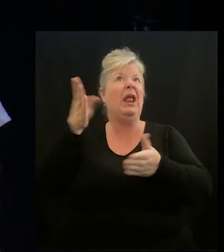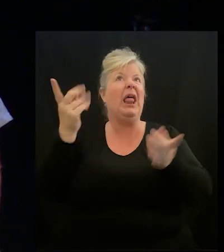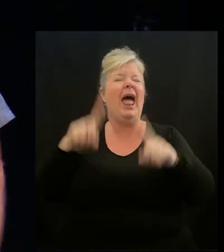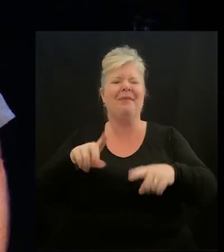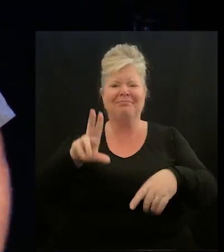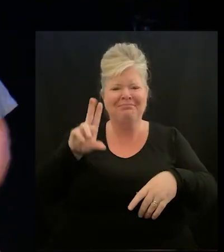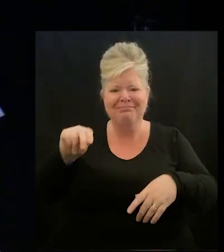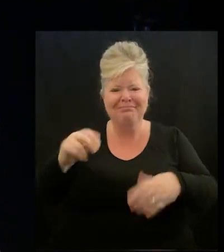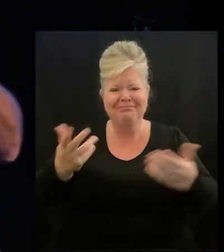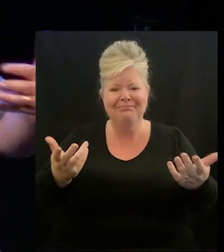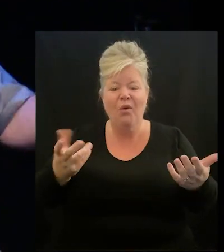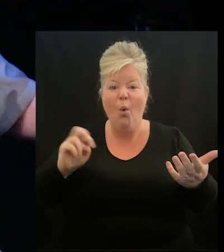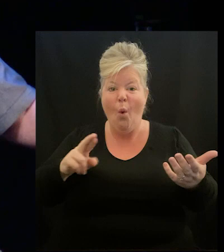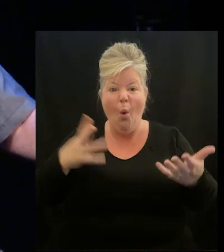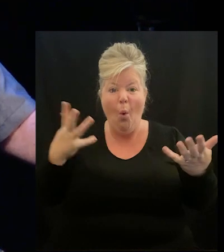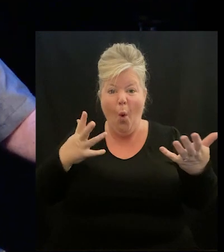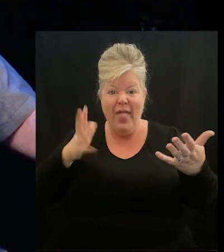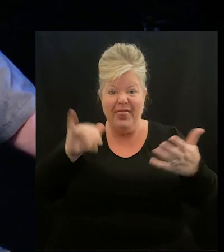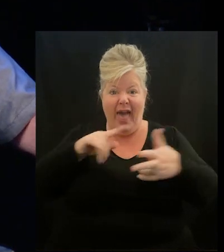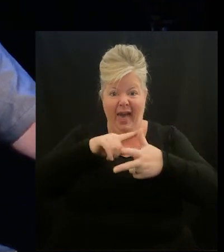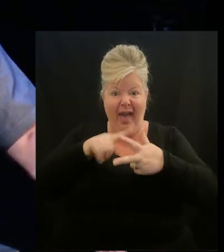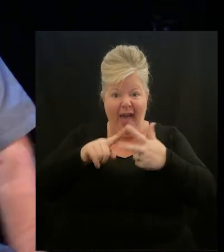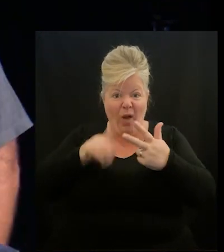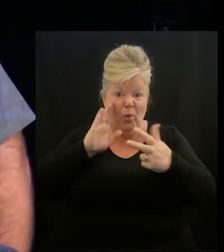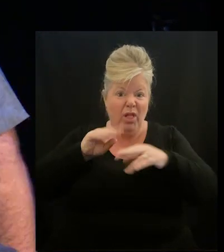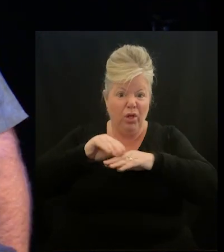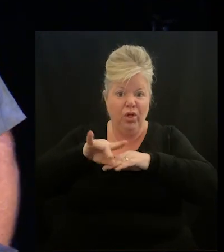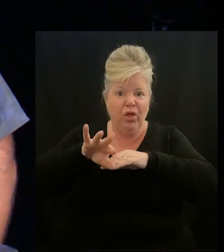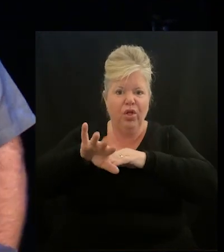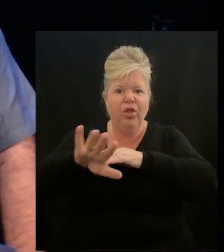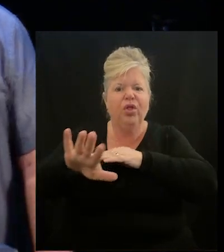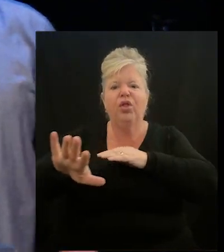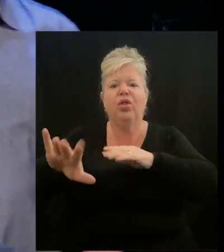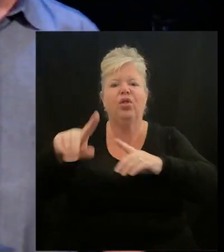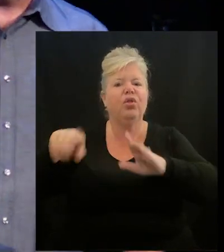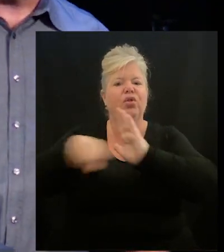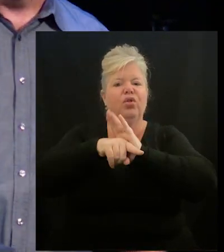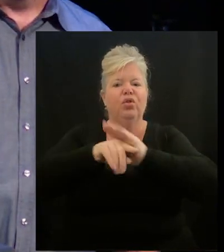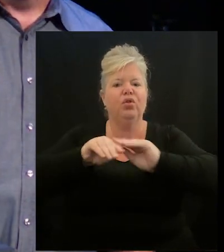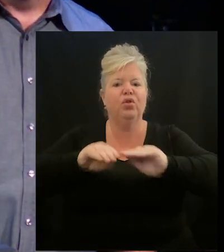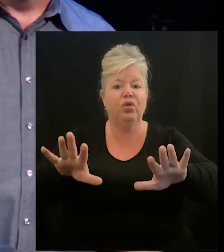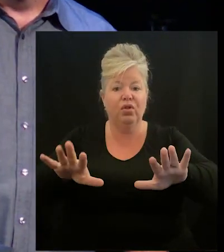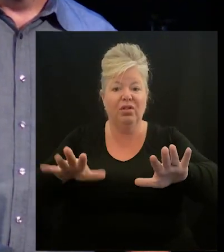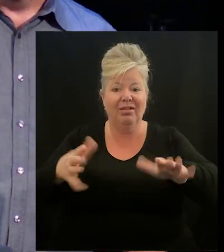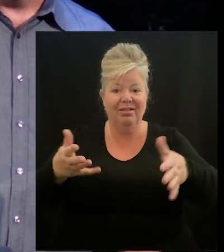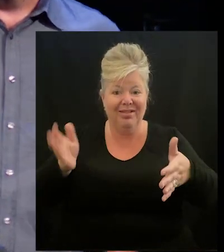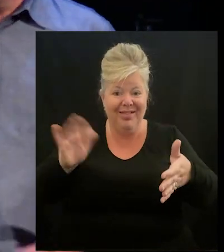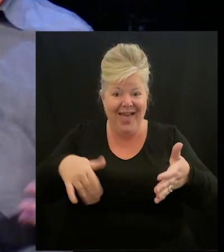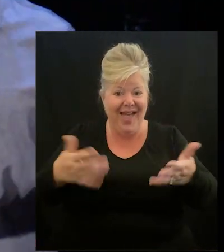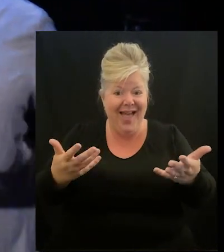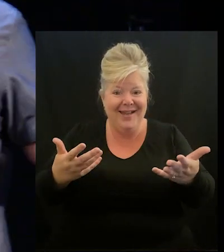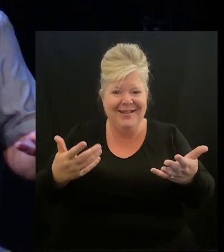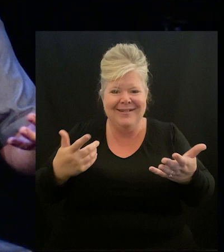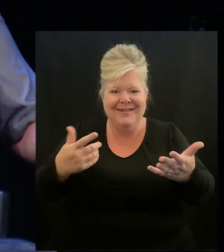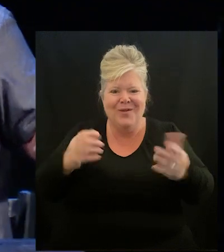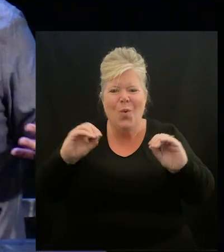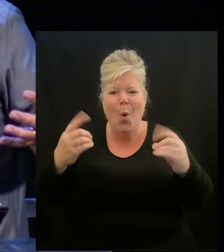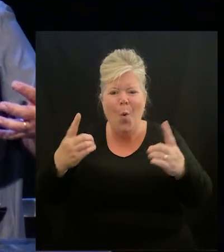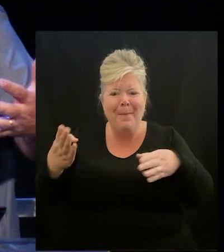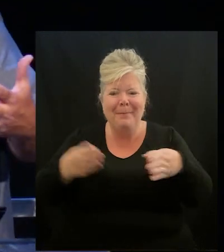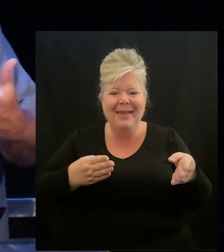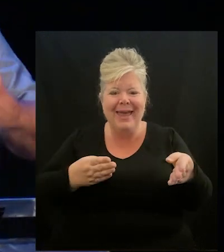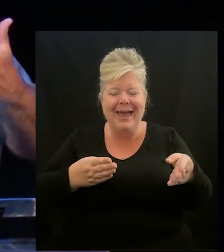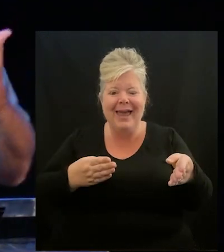happen, or the ripple effects that have taken a place as a result of those things. So Jehoshaphat is